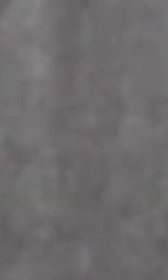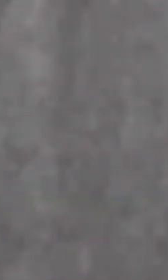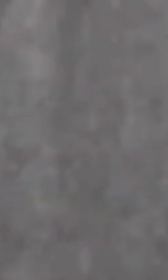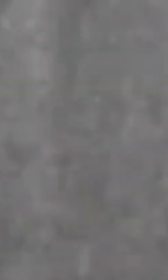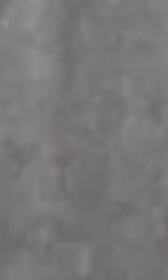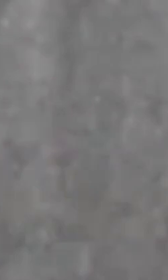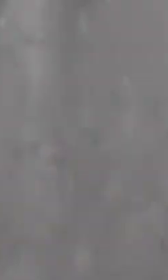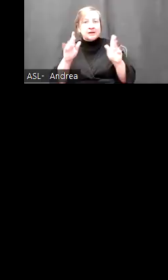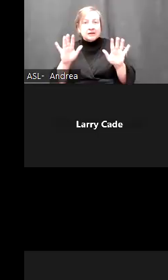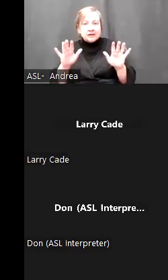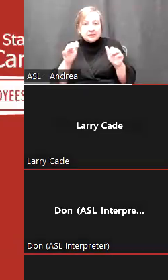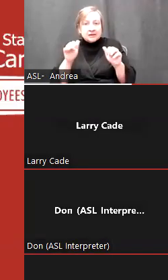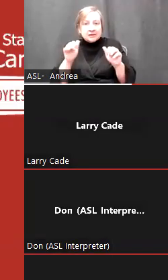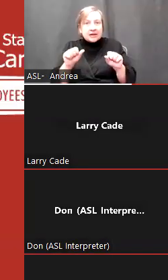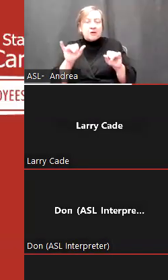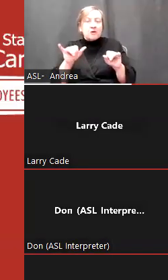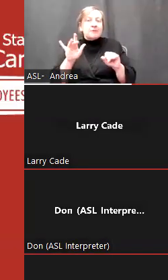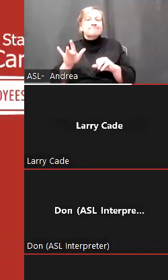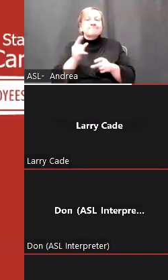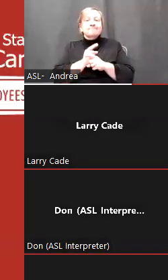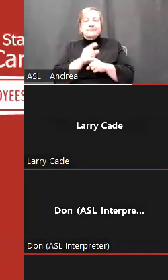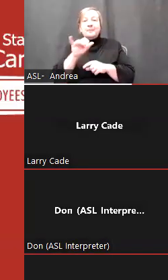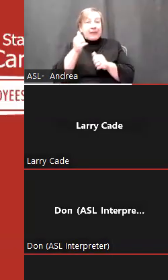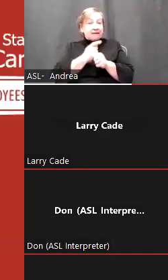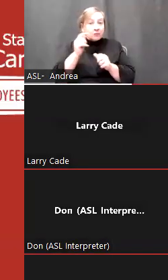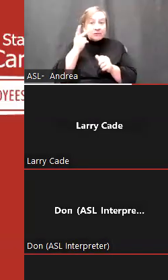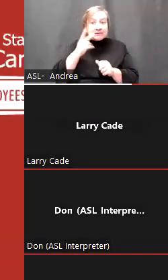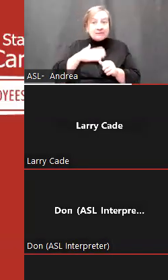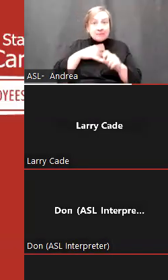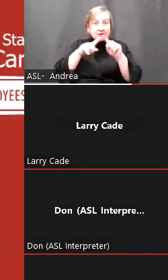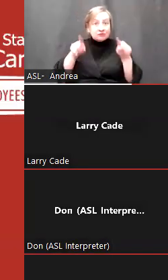Okay, can I, let me push the right button. Okay, can everyone see my screen all right?